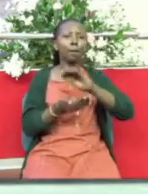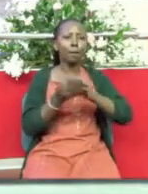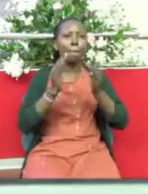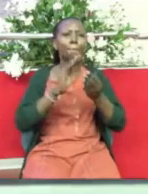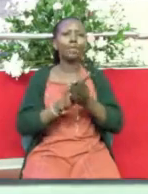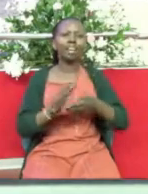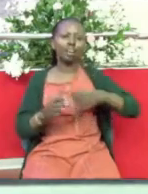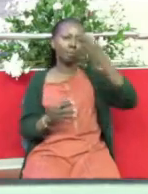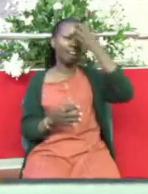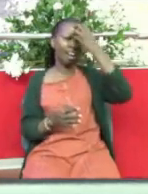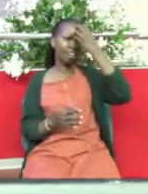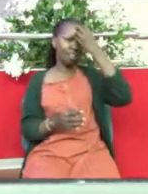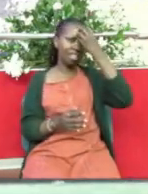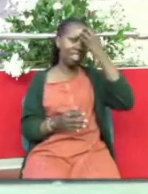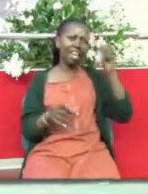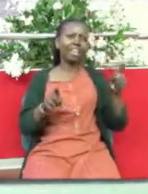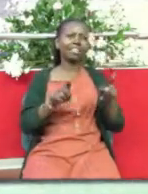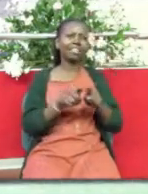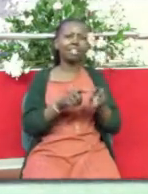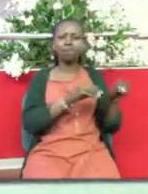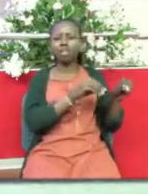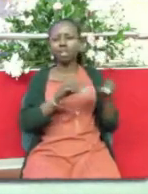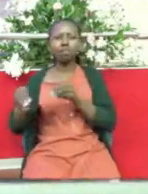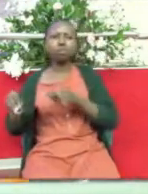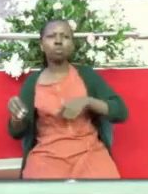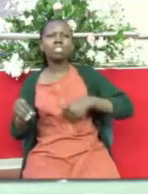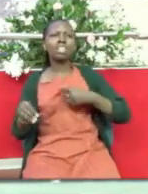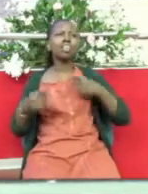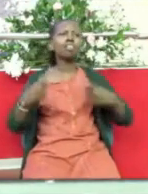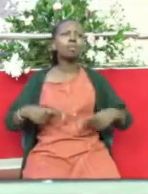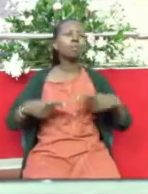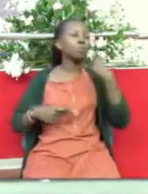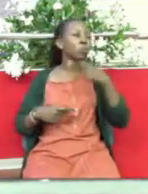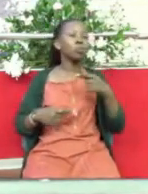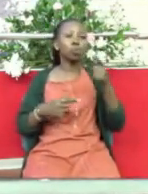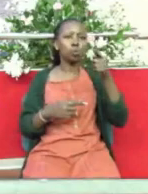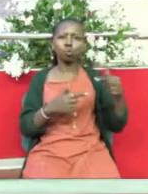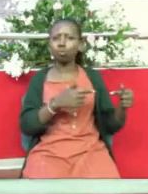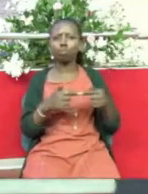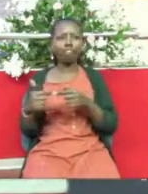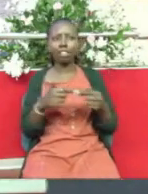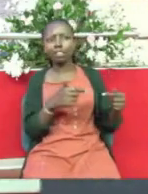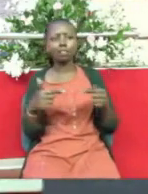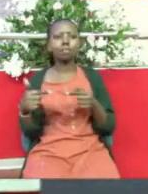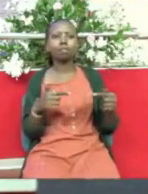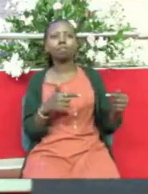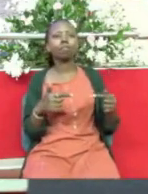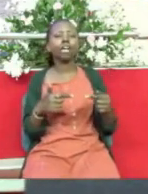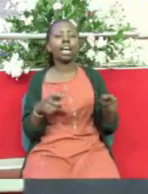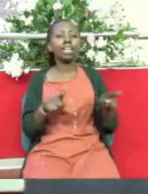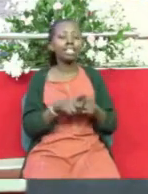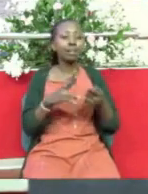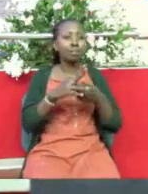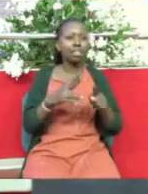angry and remove from yourself the people you have been fighting and begin